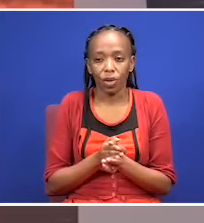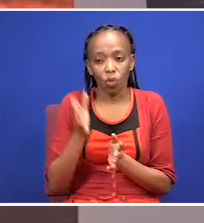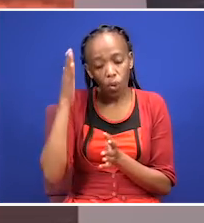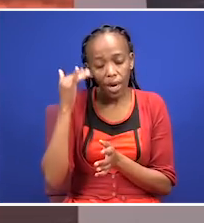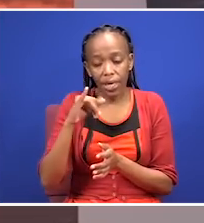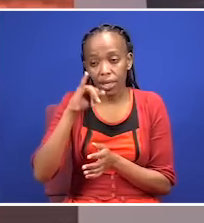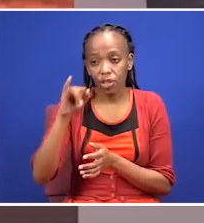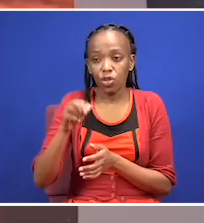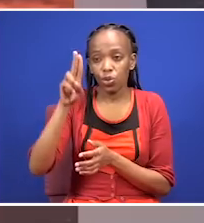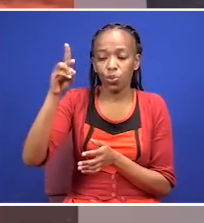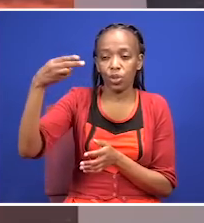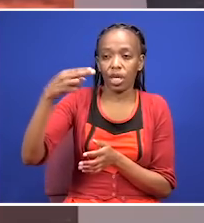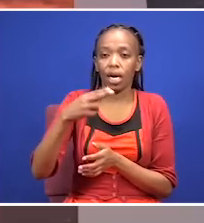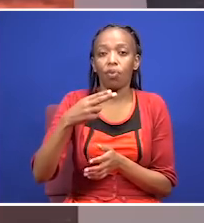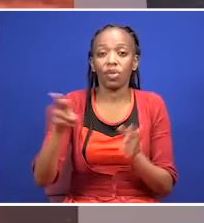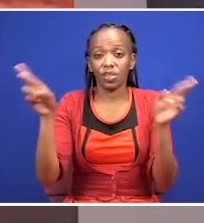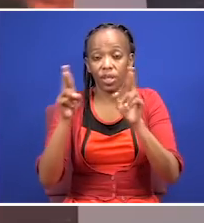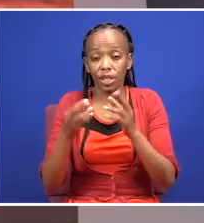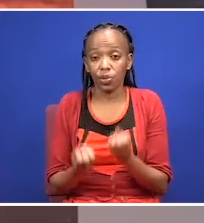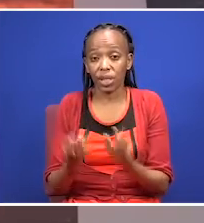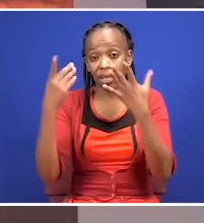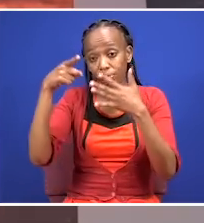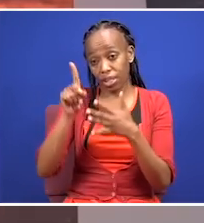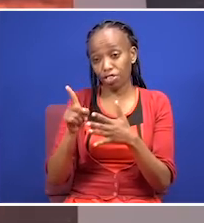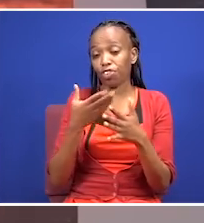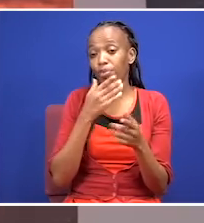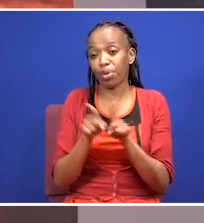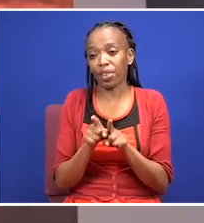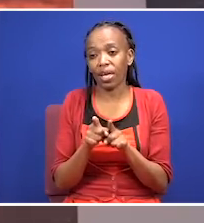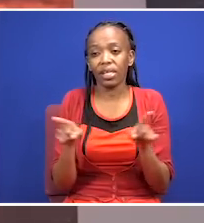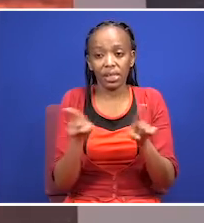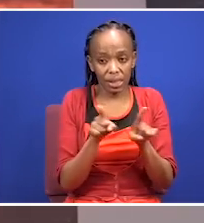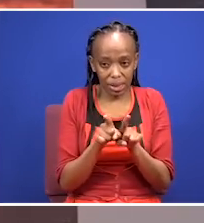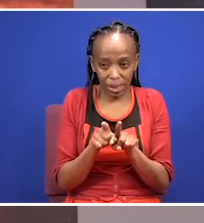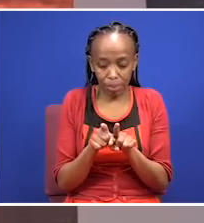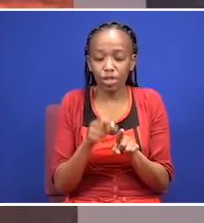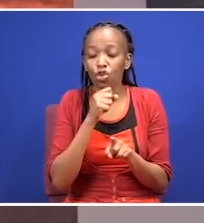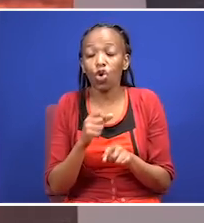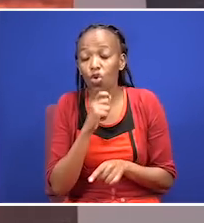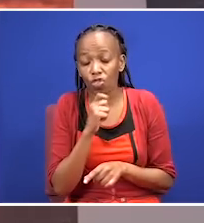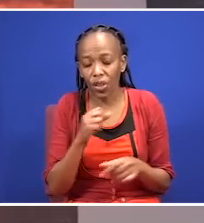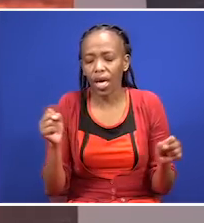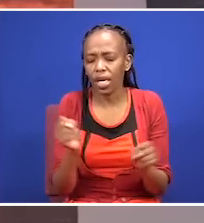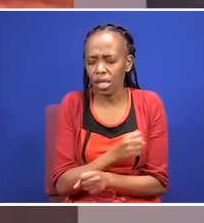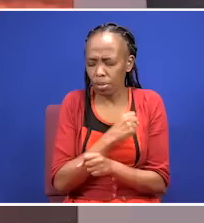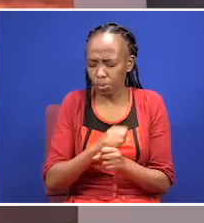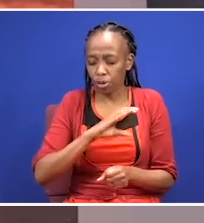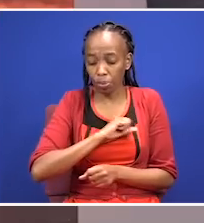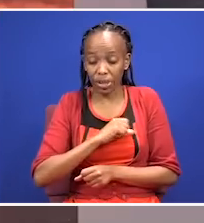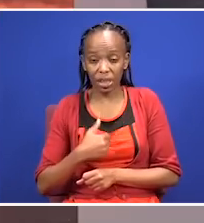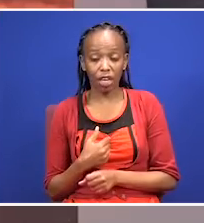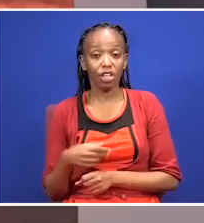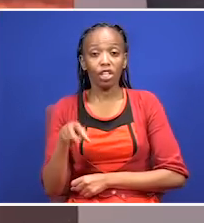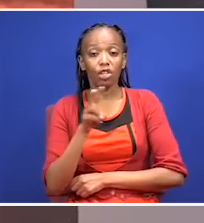because judah was ready to sacrifice himself for his brother benjamin and also his aged father he could not stand to